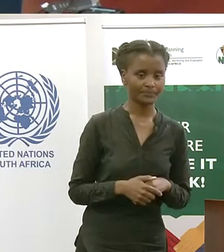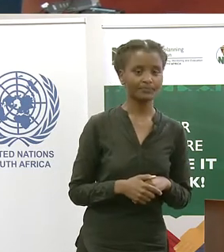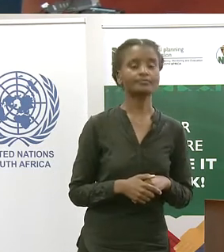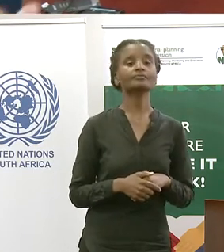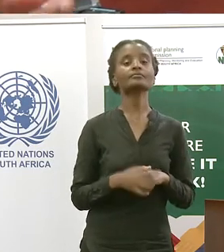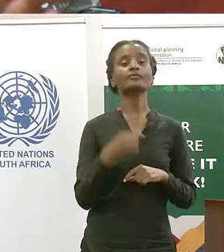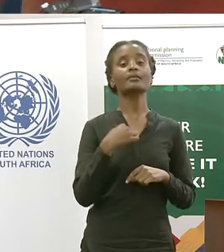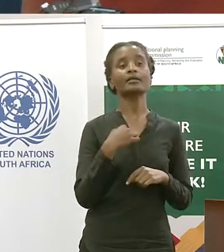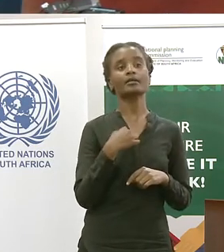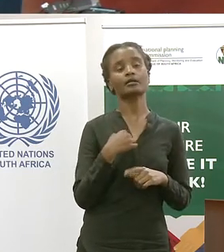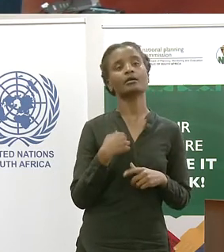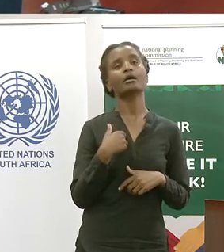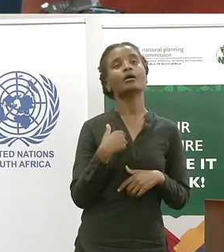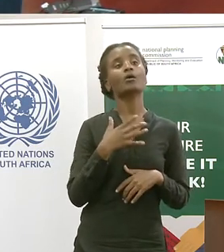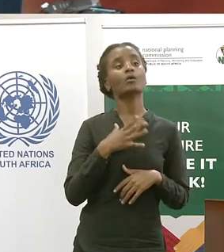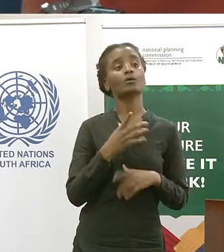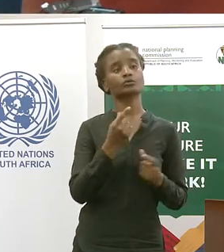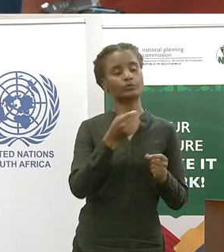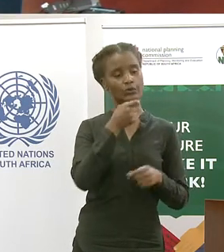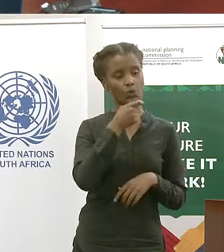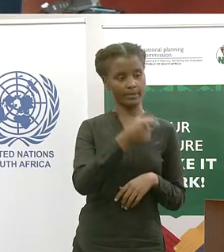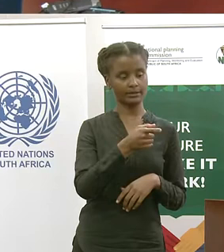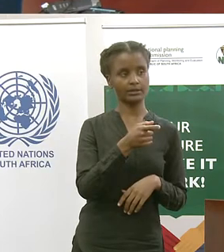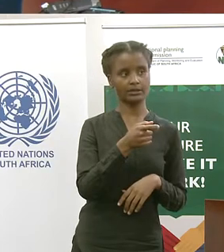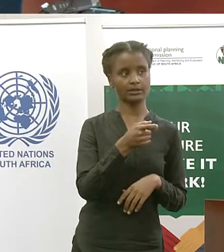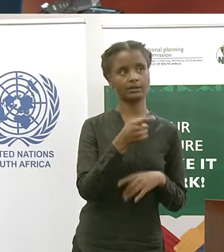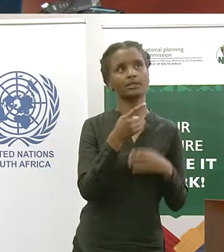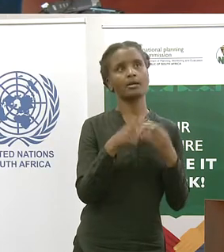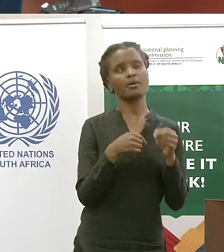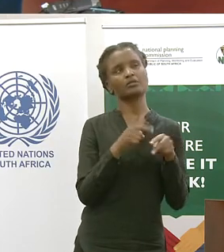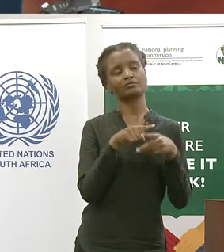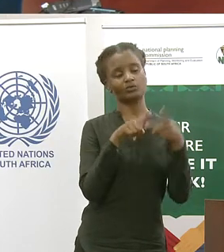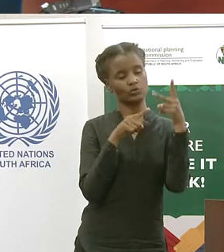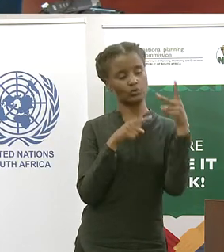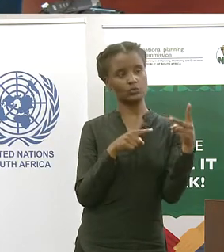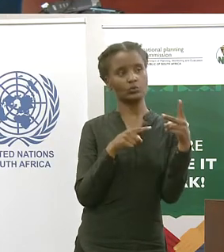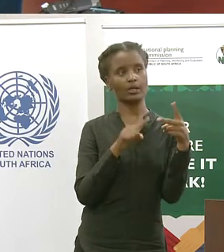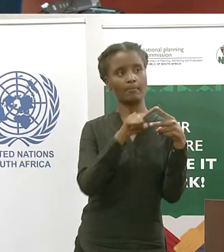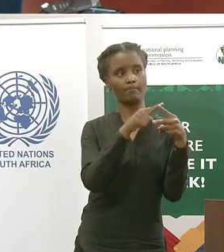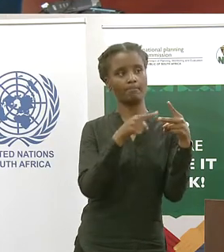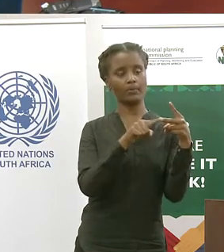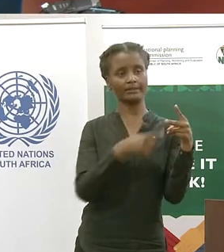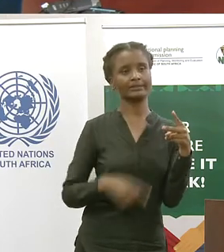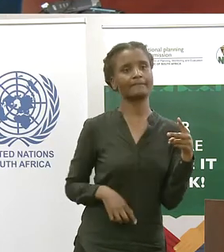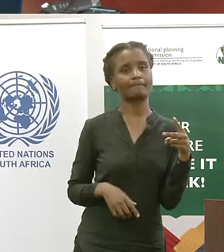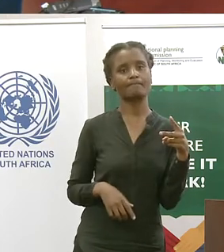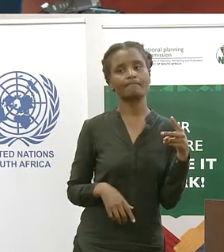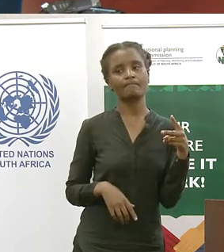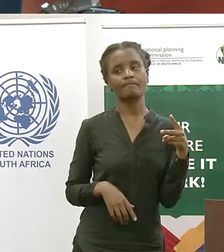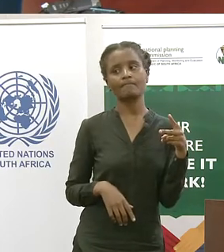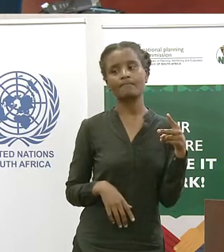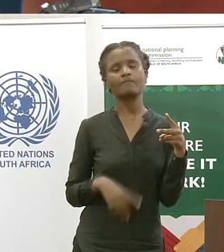I just want to make comments on 2 points. I think the doctor make note